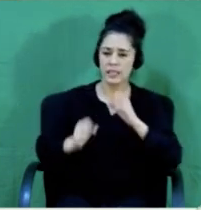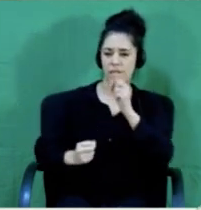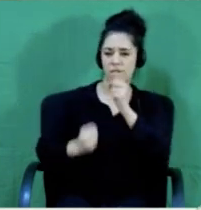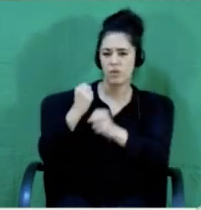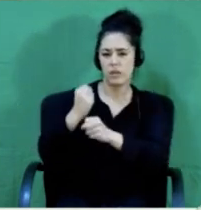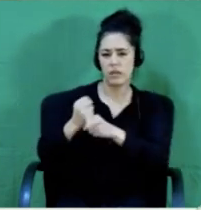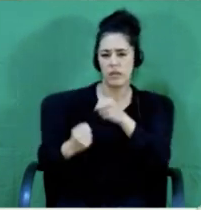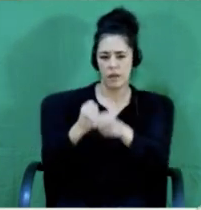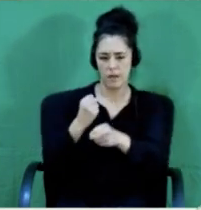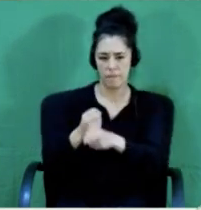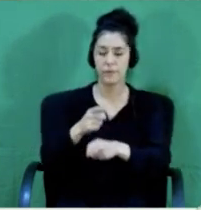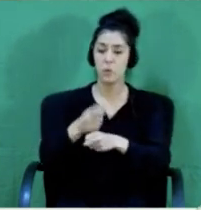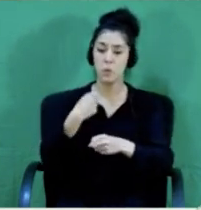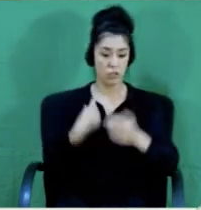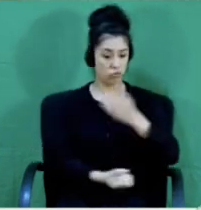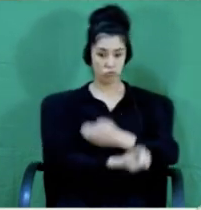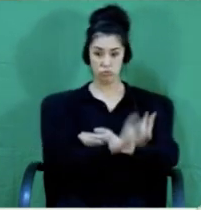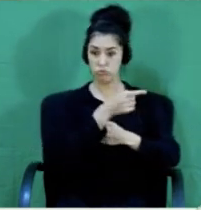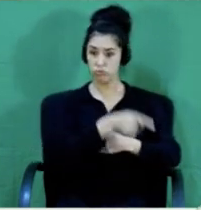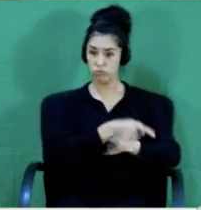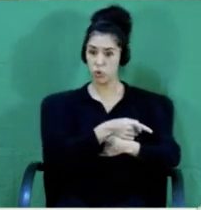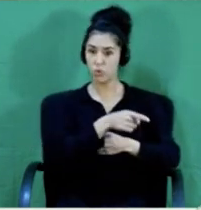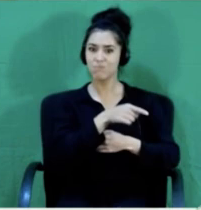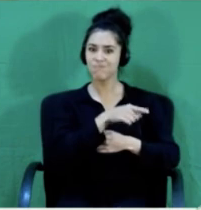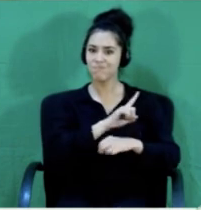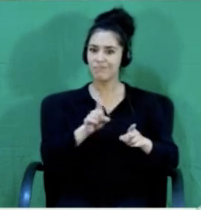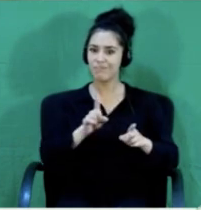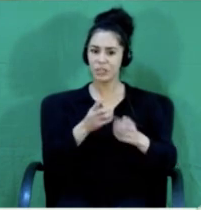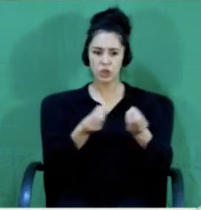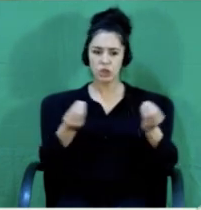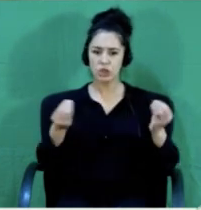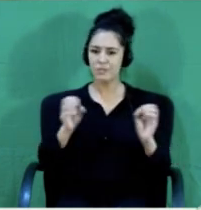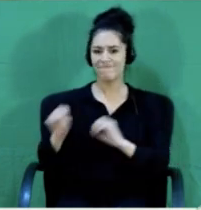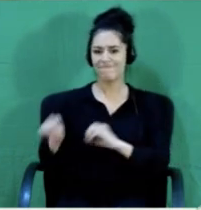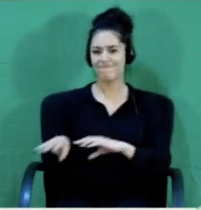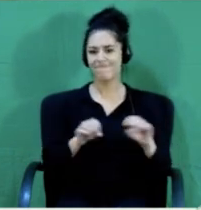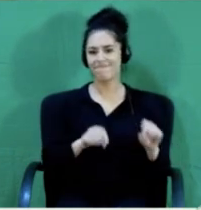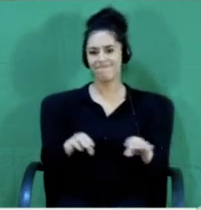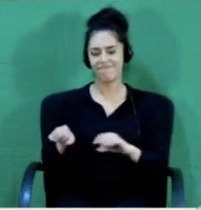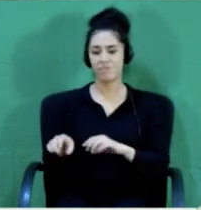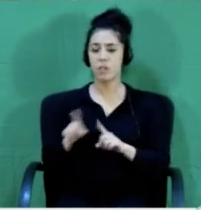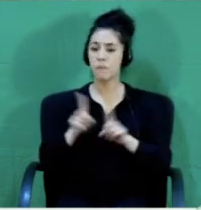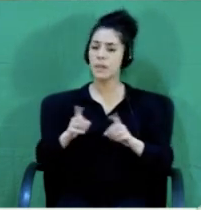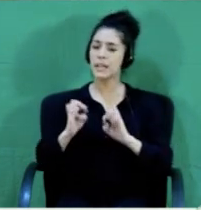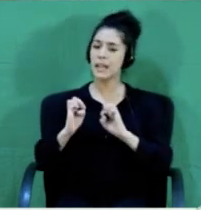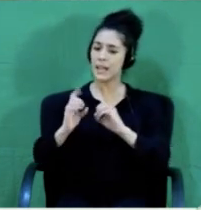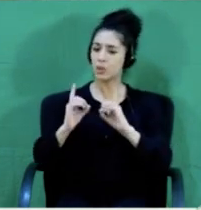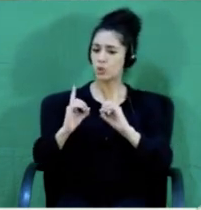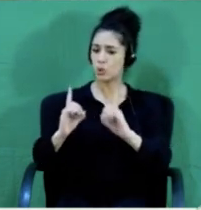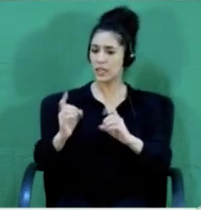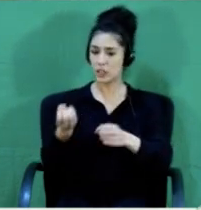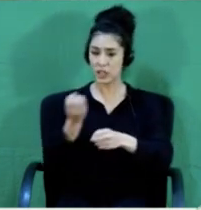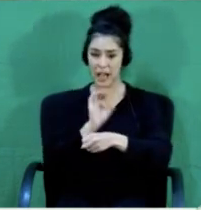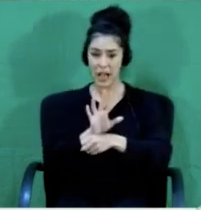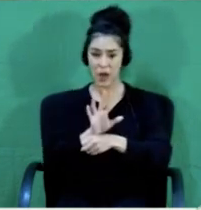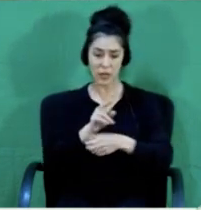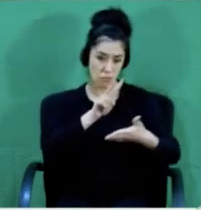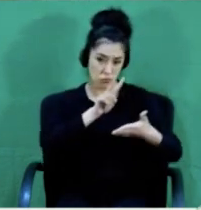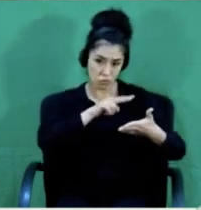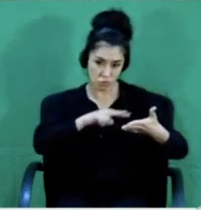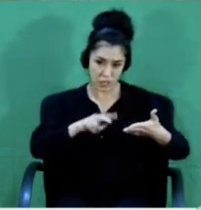the incapable state at the expense of our children, and the poorer education outcomes in literacy,